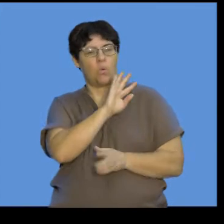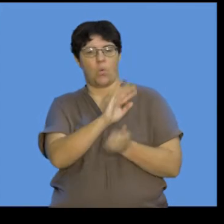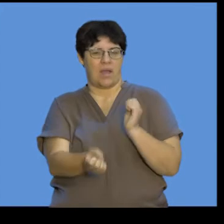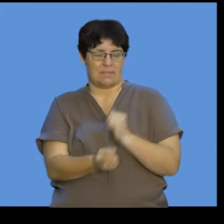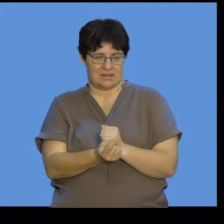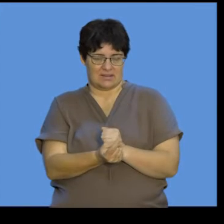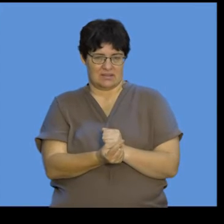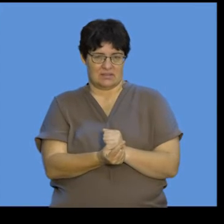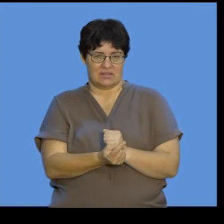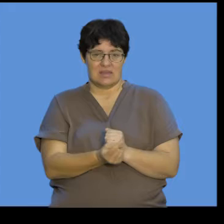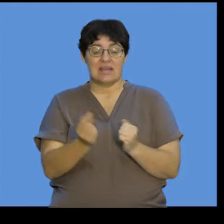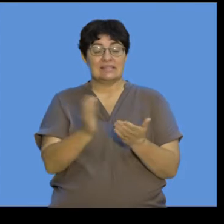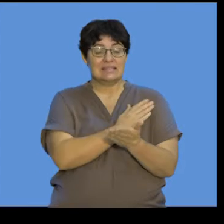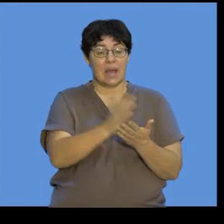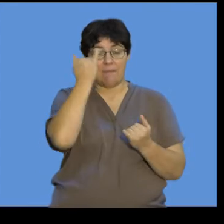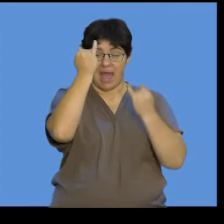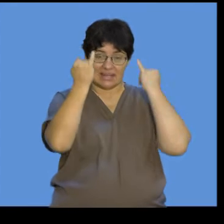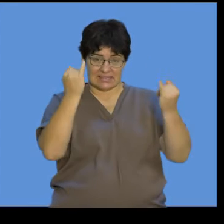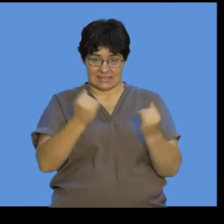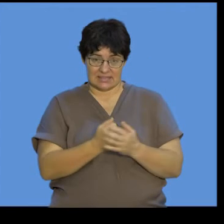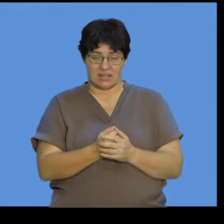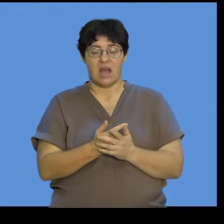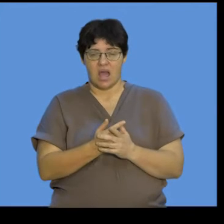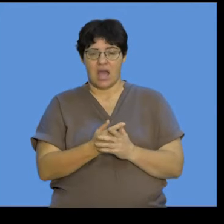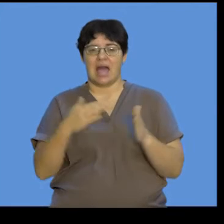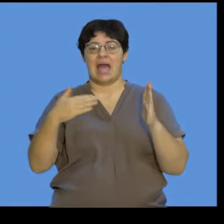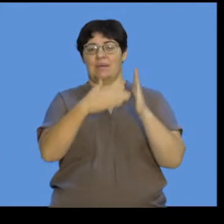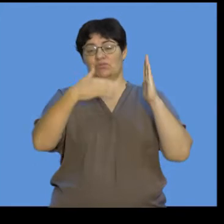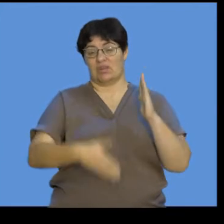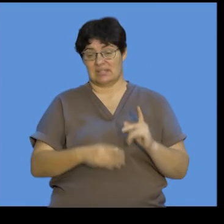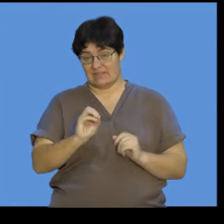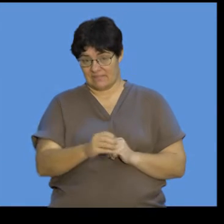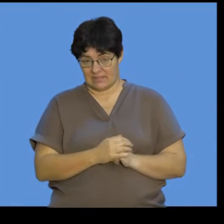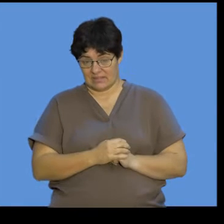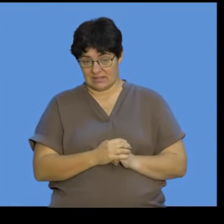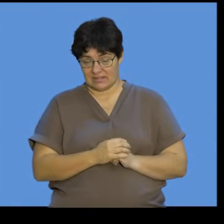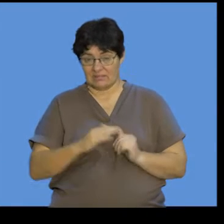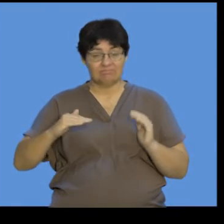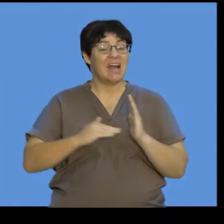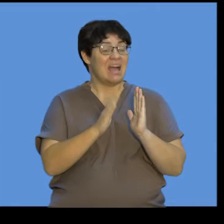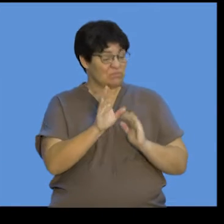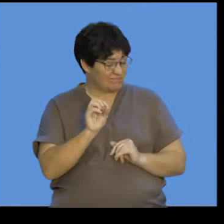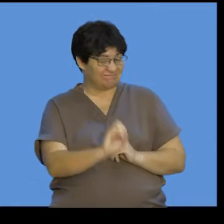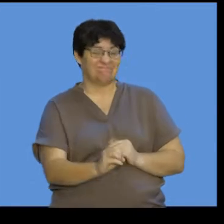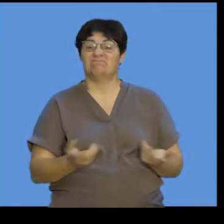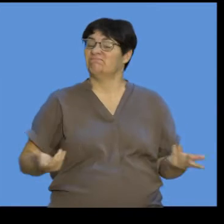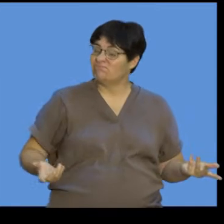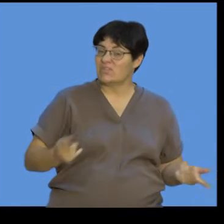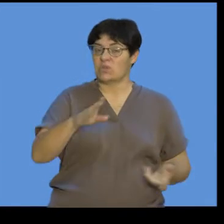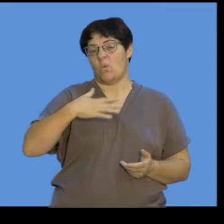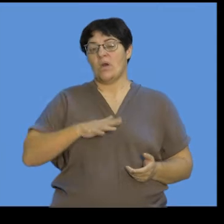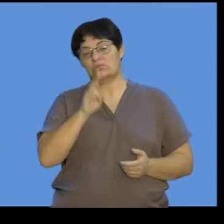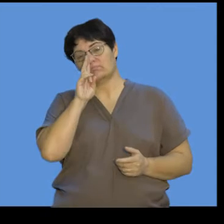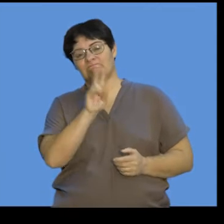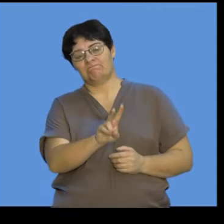because some of these ideas can be somewhat abstract, but if we actually get to see and we try and,